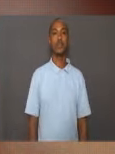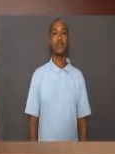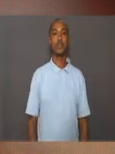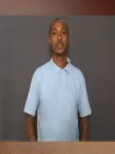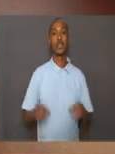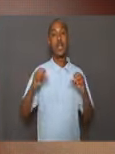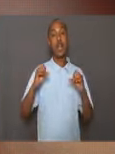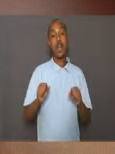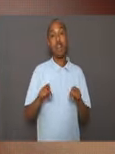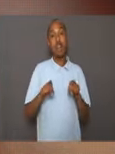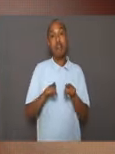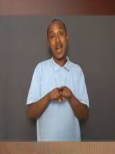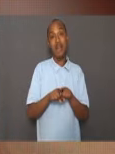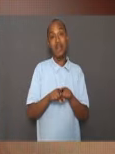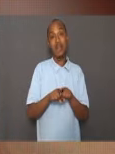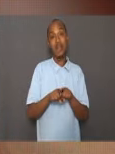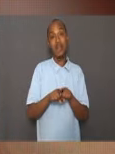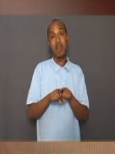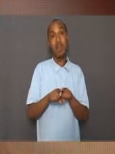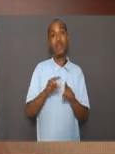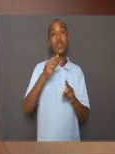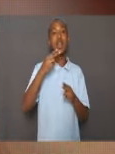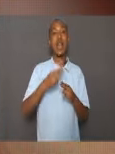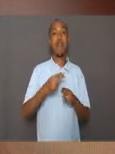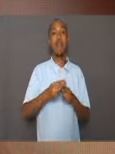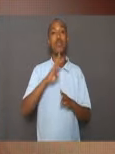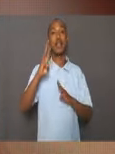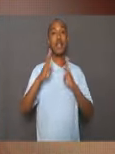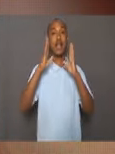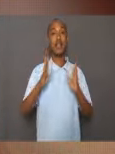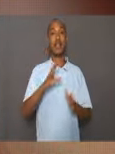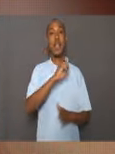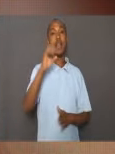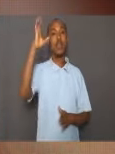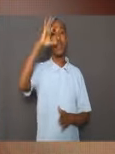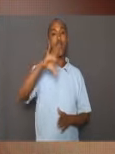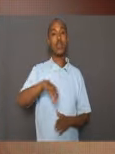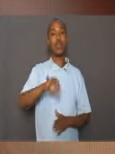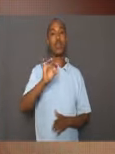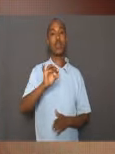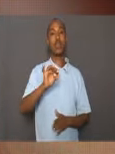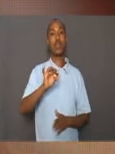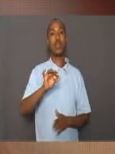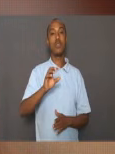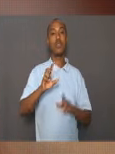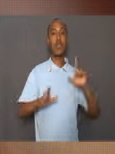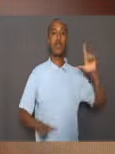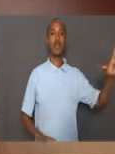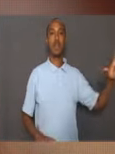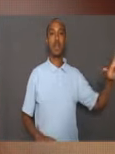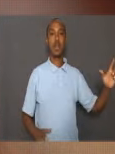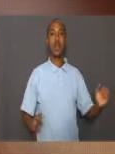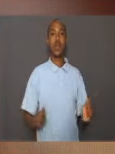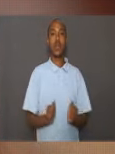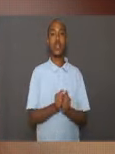Can you match up the names of the scientists and philosophers on the left with